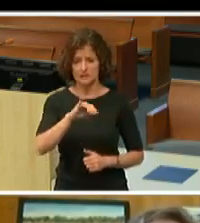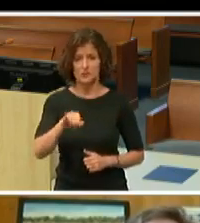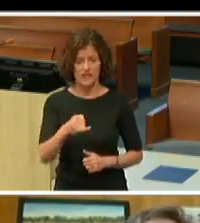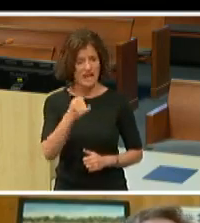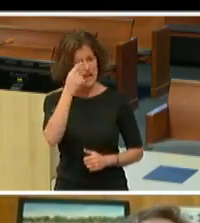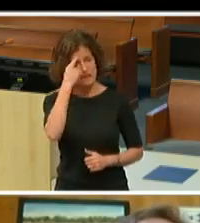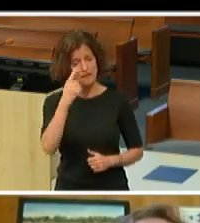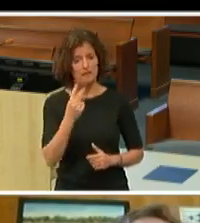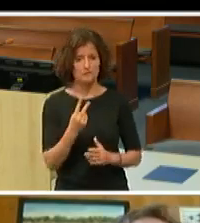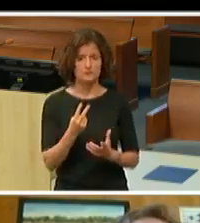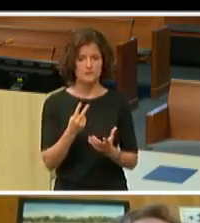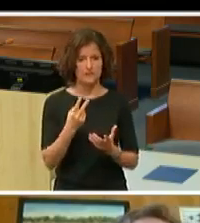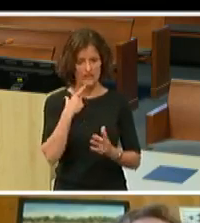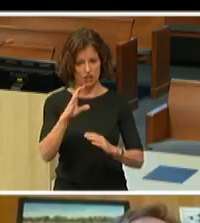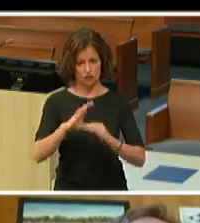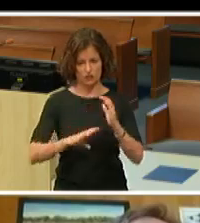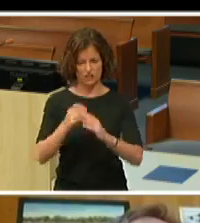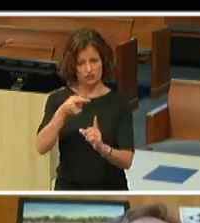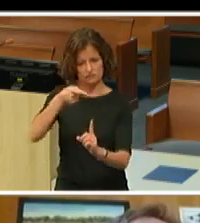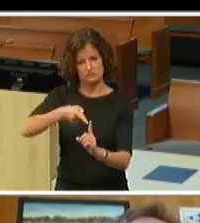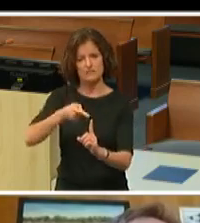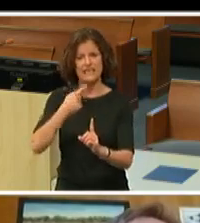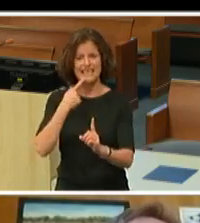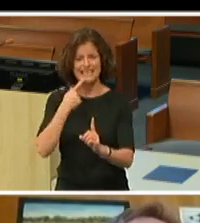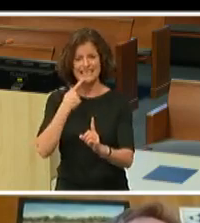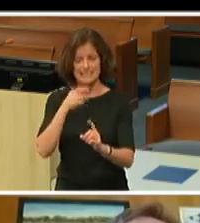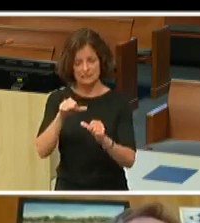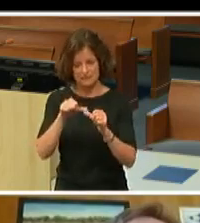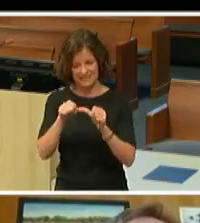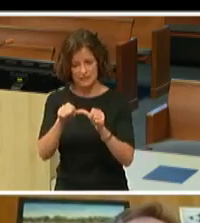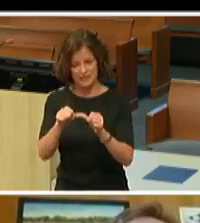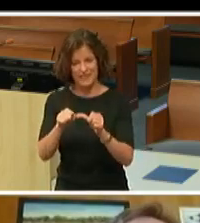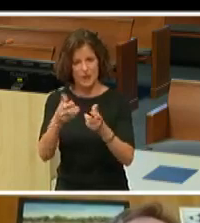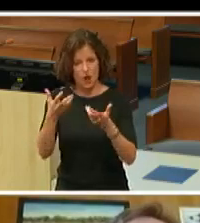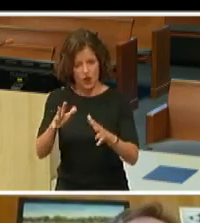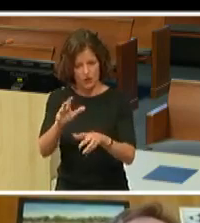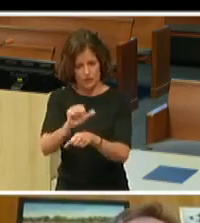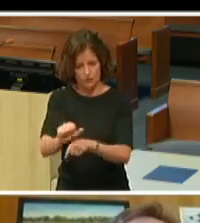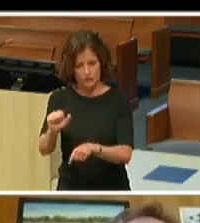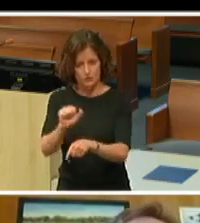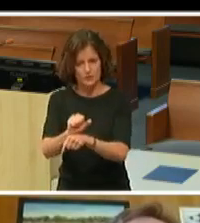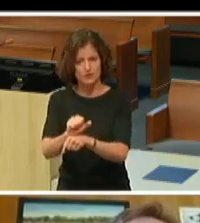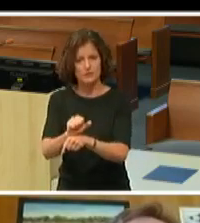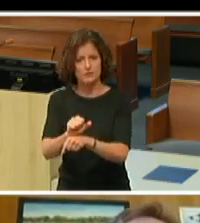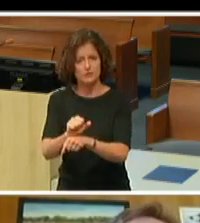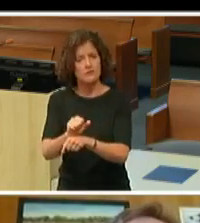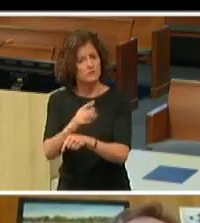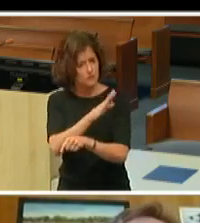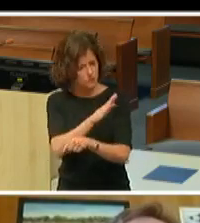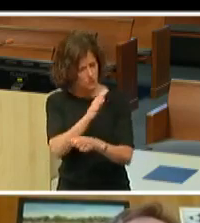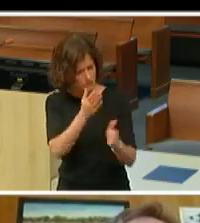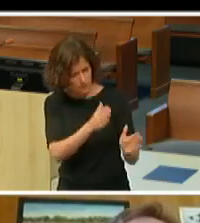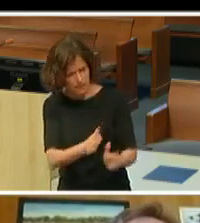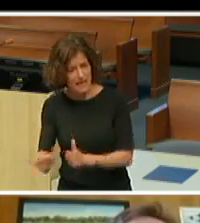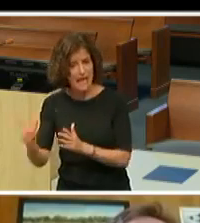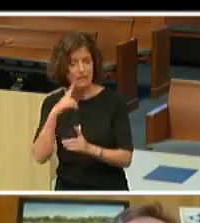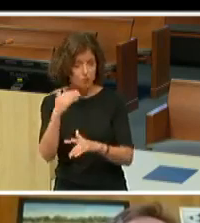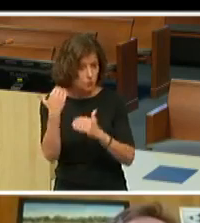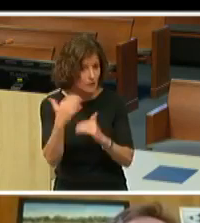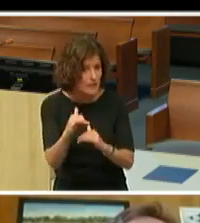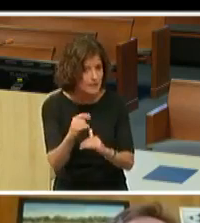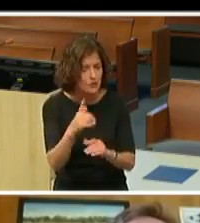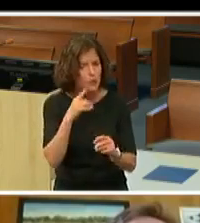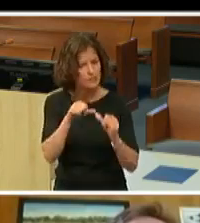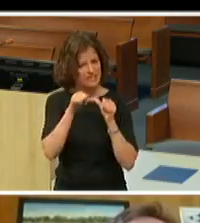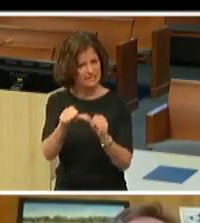the construction is existing construction sites. Is it your intention, Hutch, to limit those or to